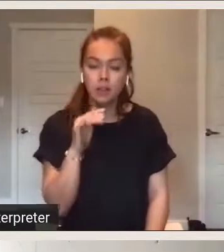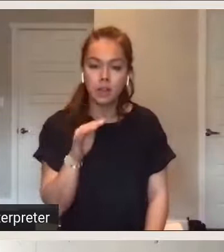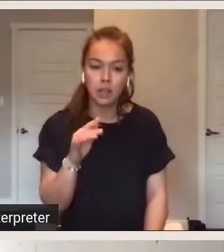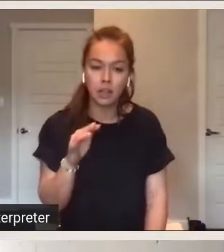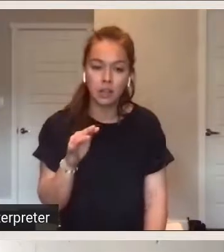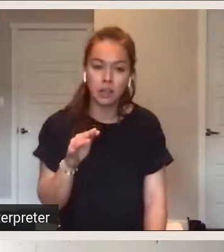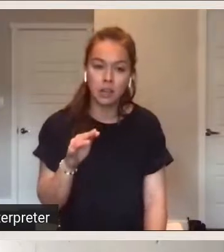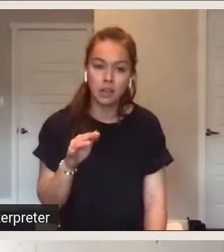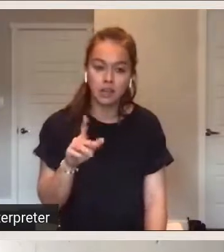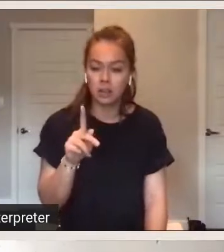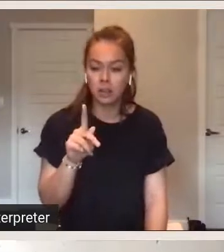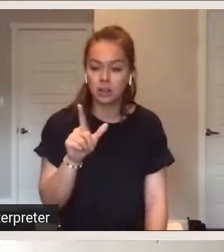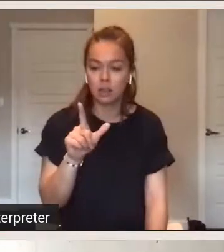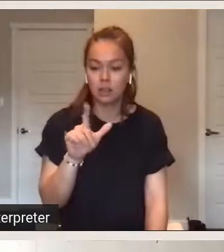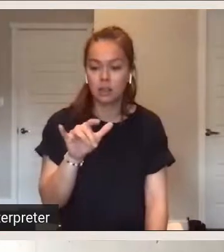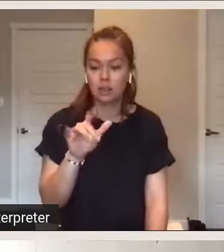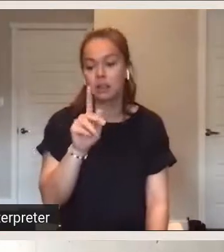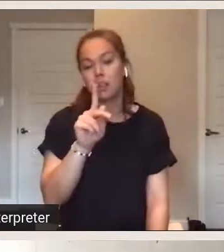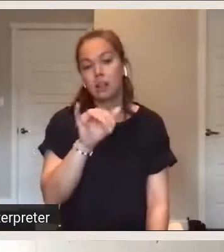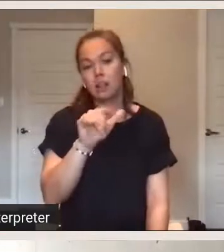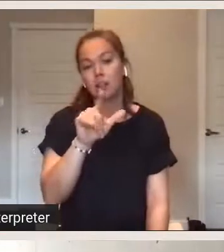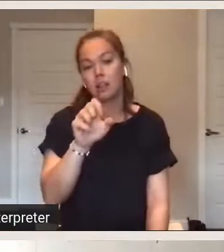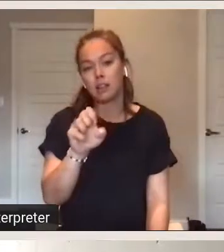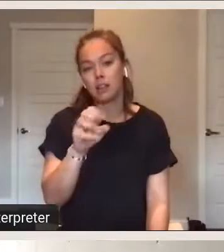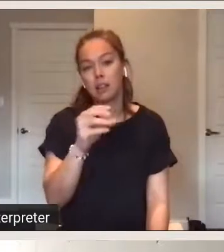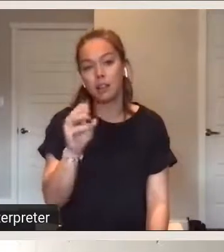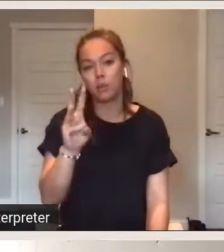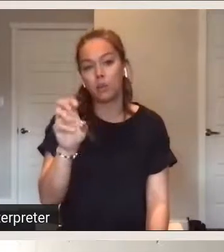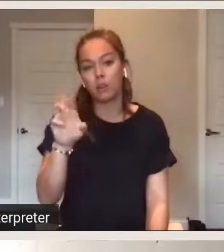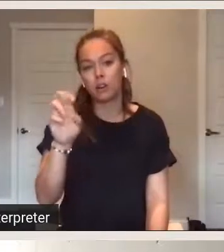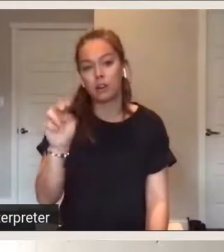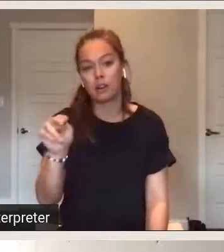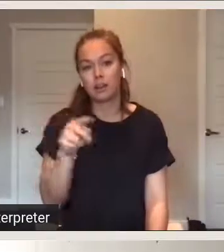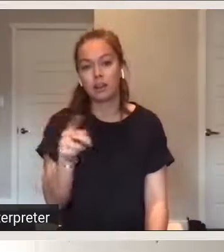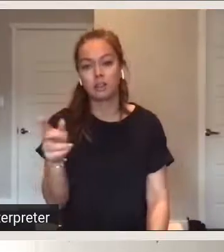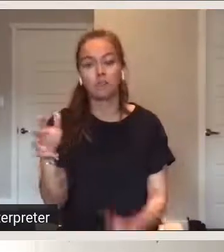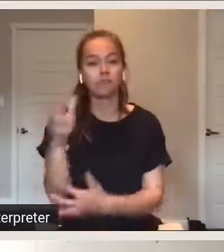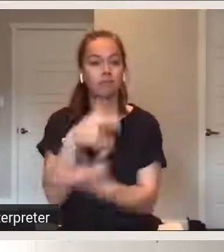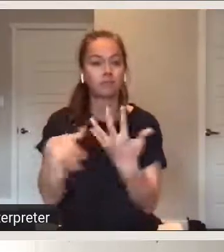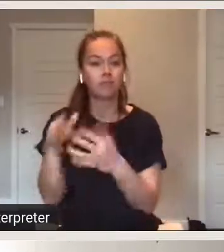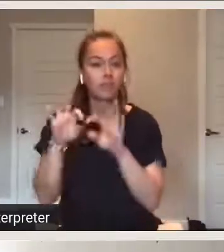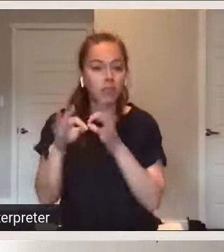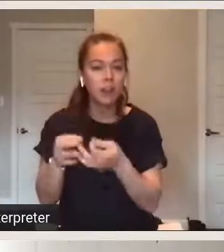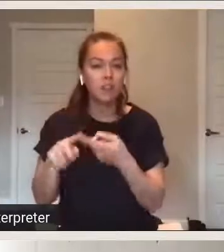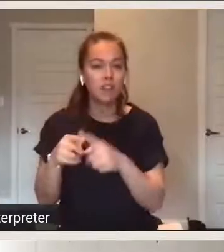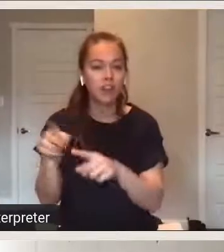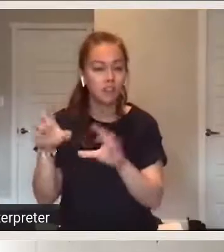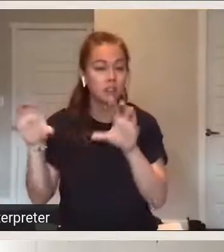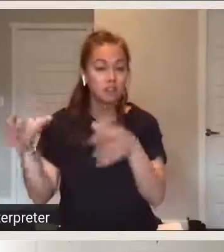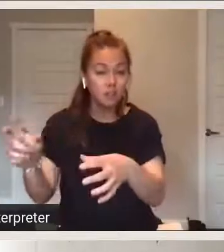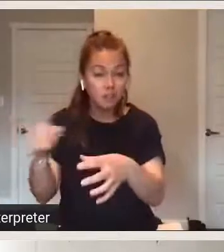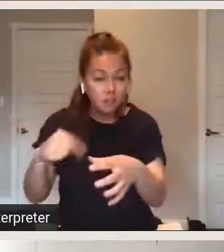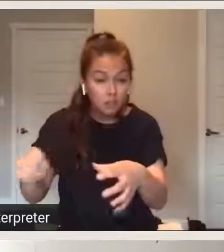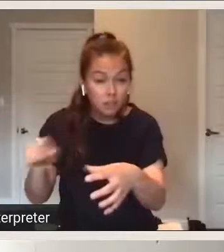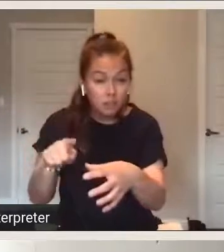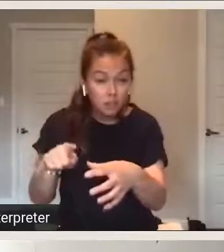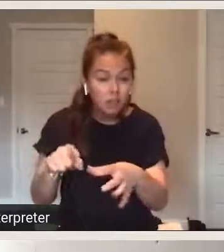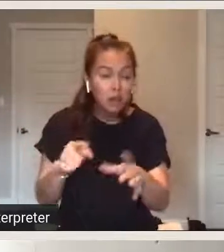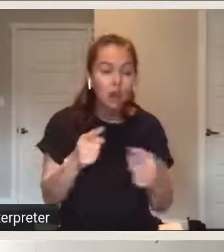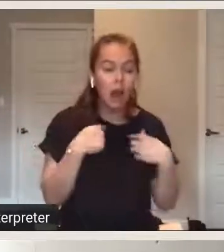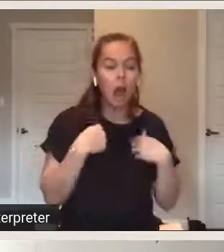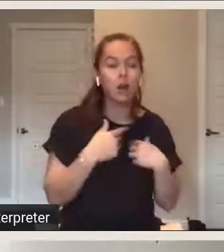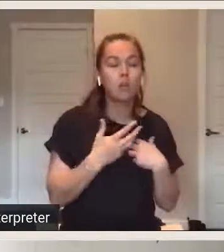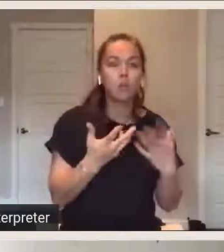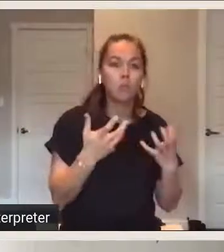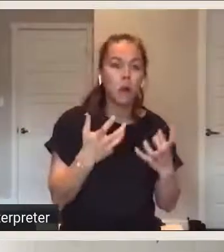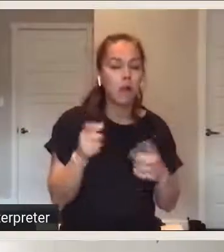Kyle and Warren did. Like, I would have loved to have like all my family come in, but then also it's like, you know, have to think about this, like how are we gonna feed everybody? How are we gonna get everybody